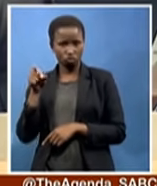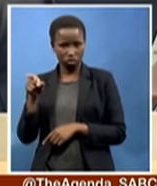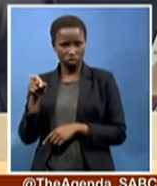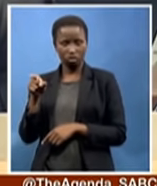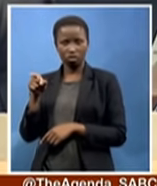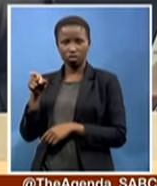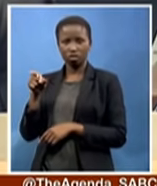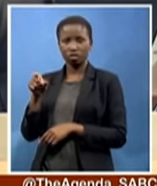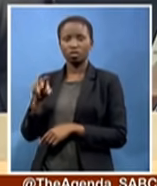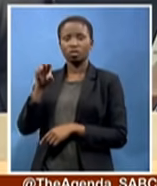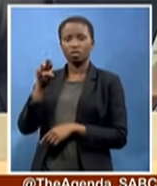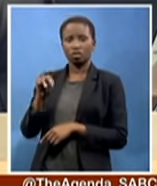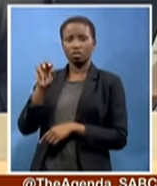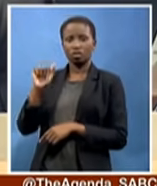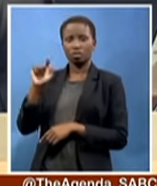Executive Committee.